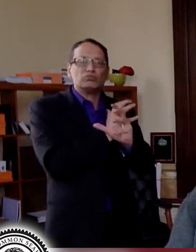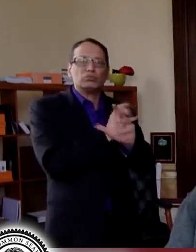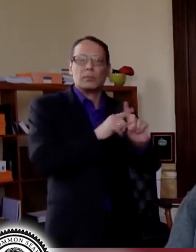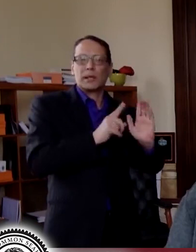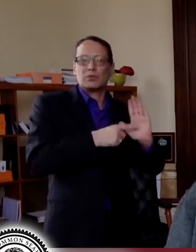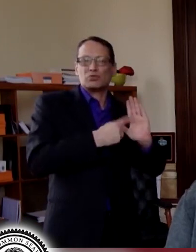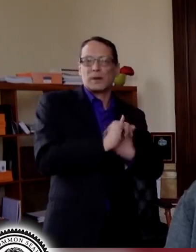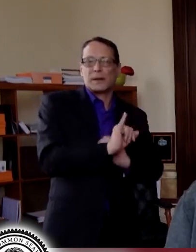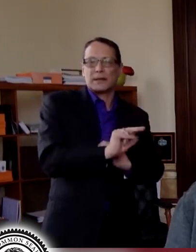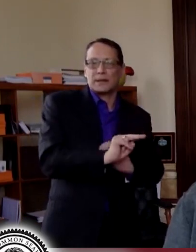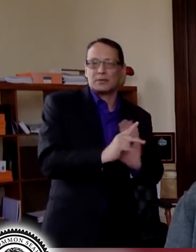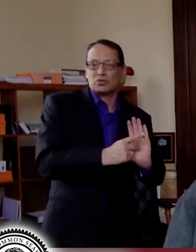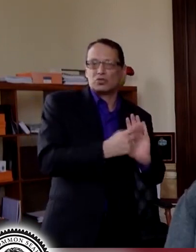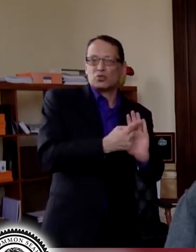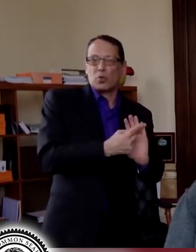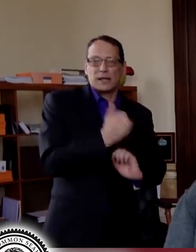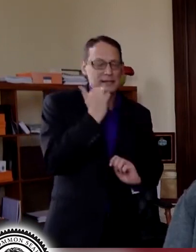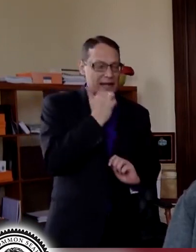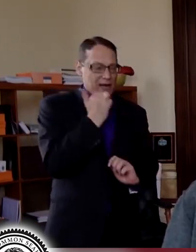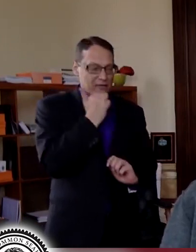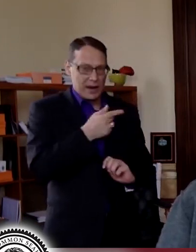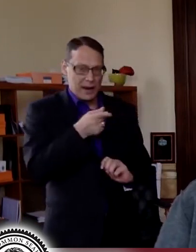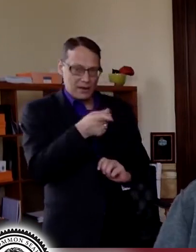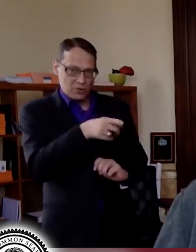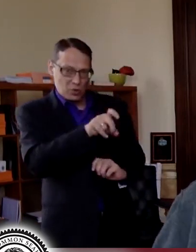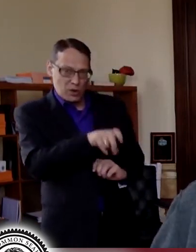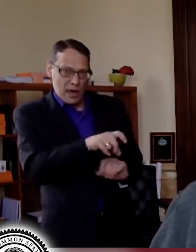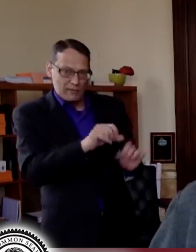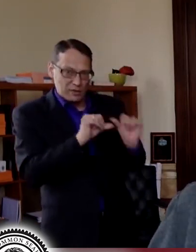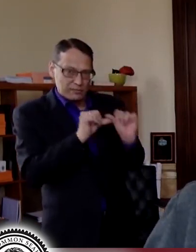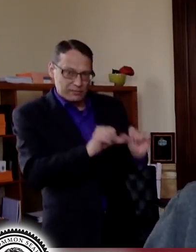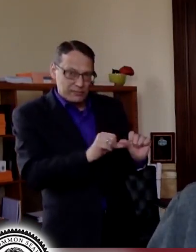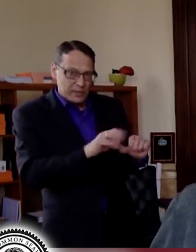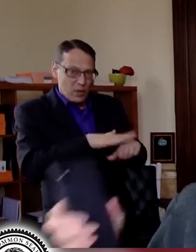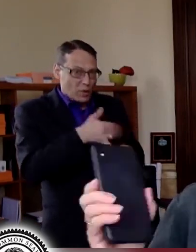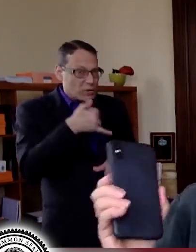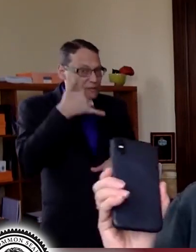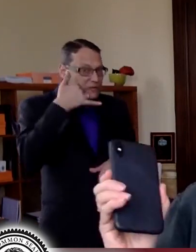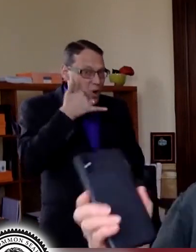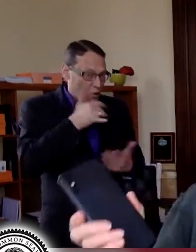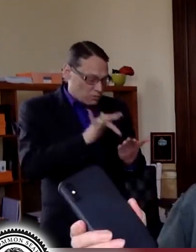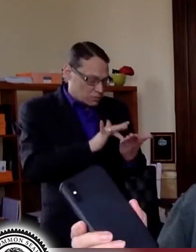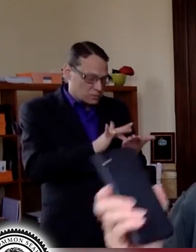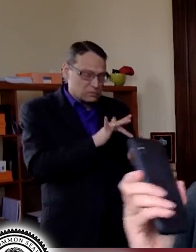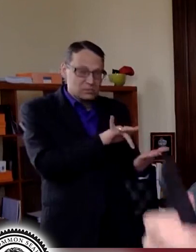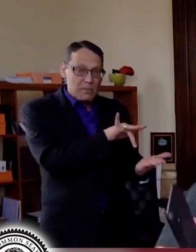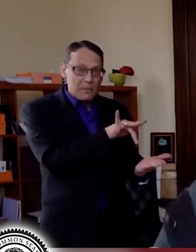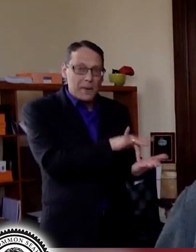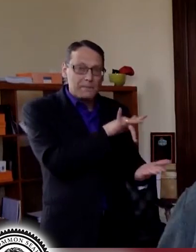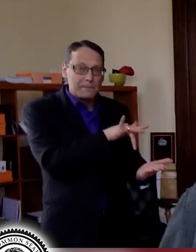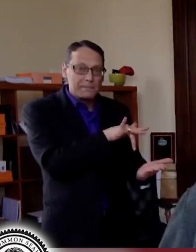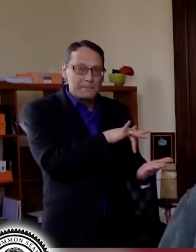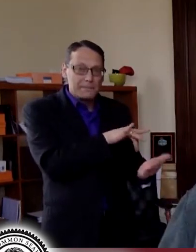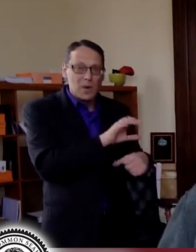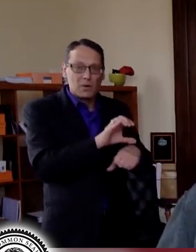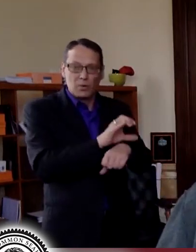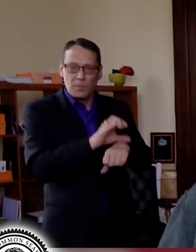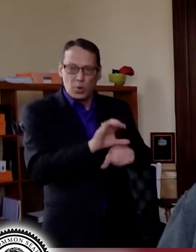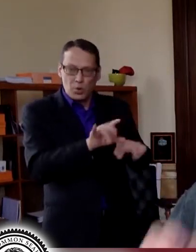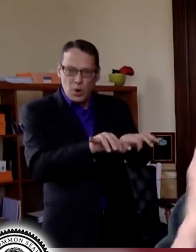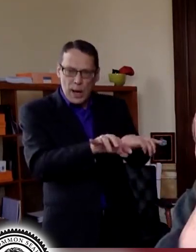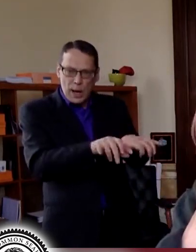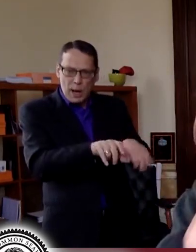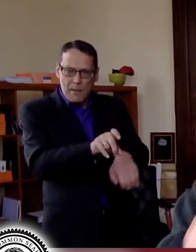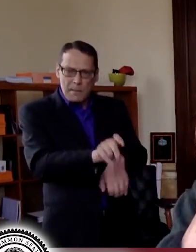a day is something that you would supposed to either go on your telephone, go on your smartphone, or go on your computer